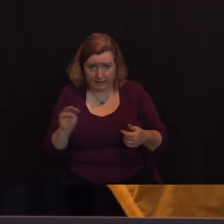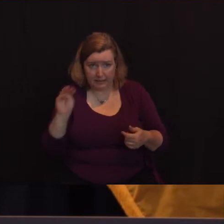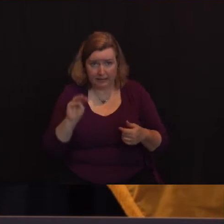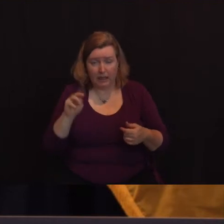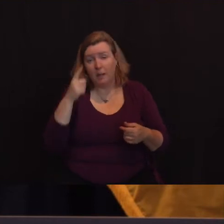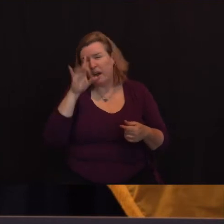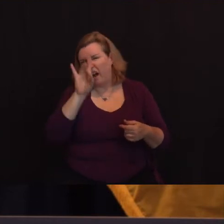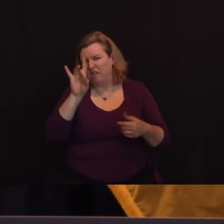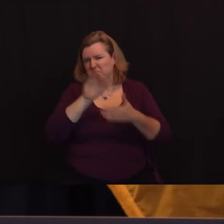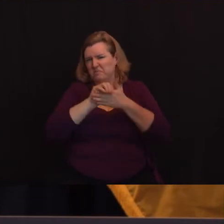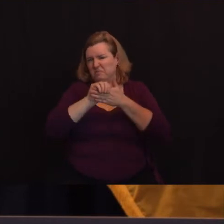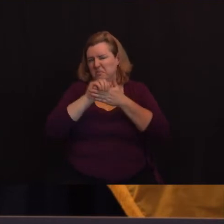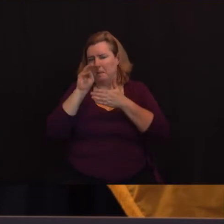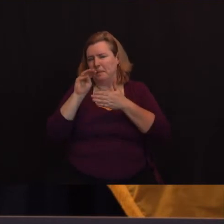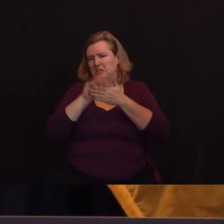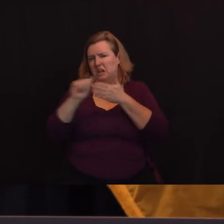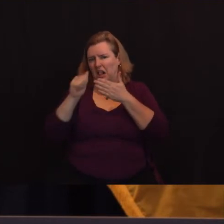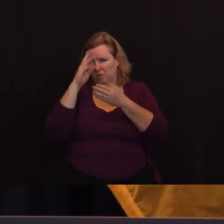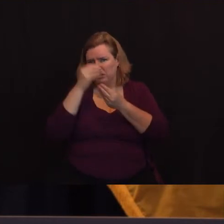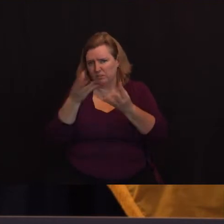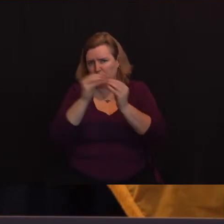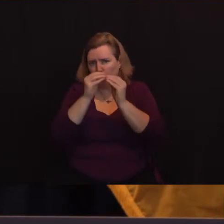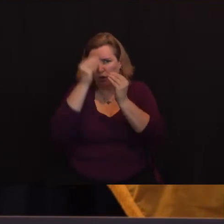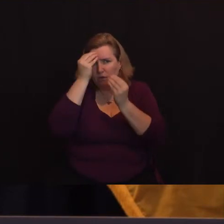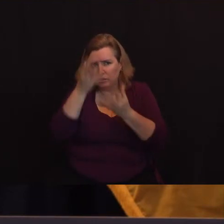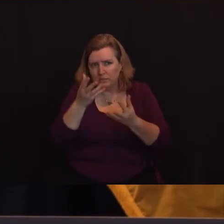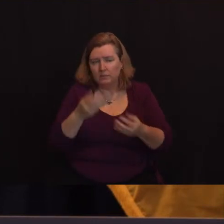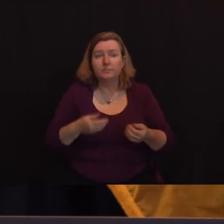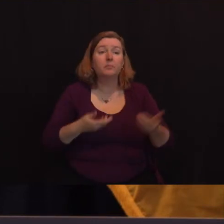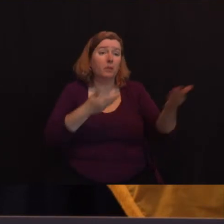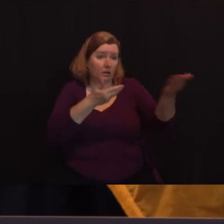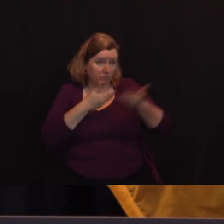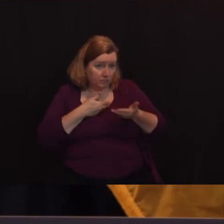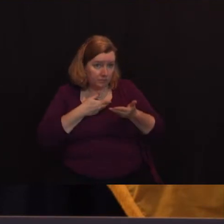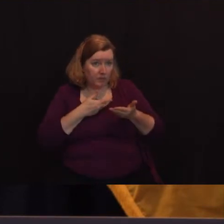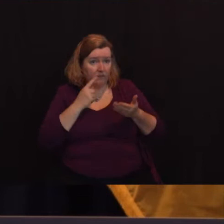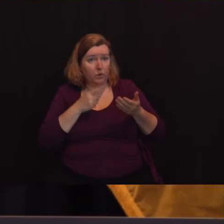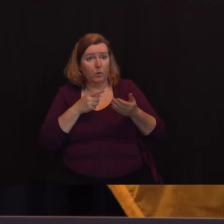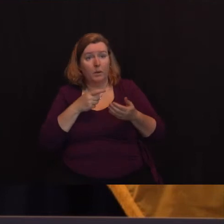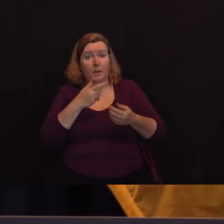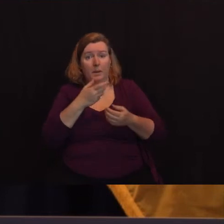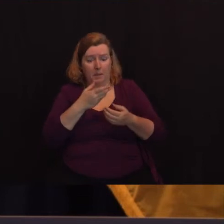I'm going to be a little flippant. If you get a bill for a vaccine, my first piece of advice is don't pay it.